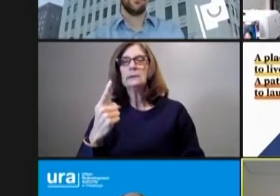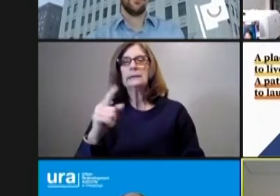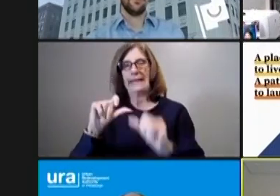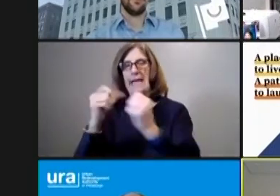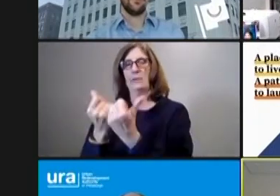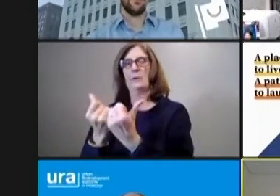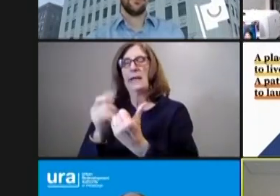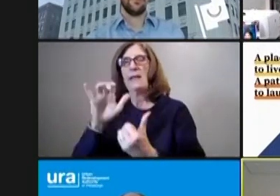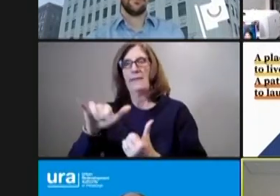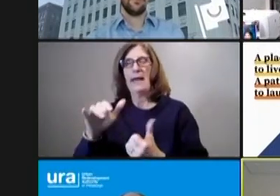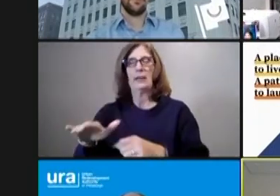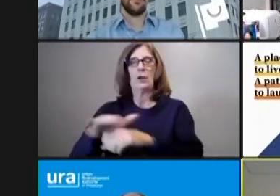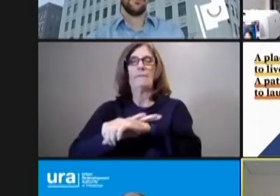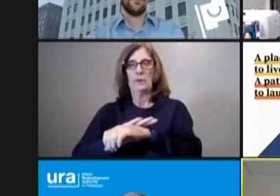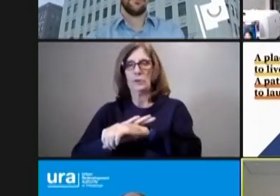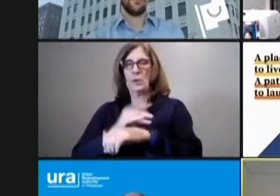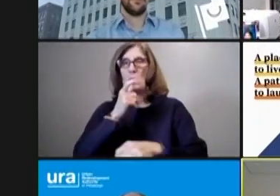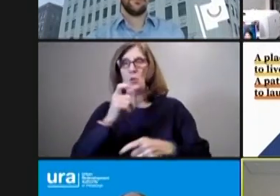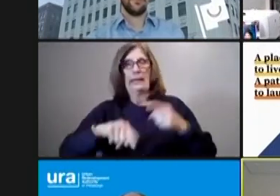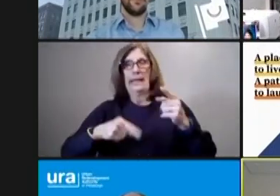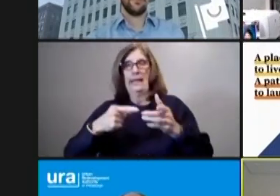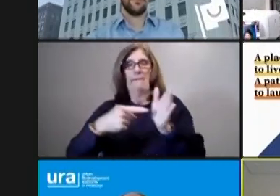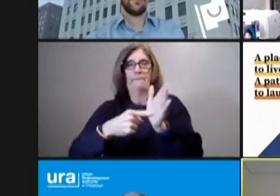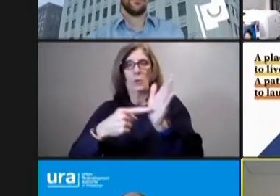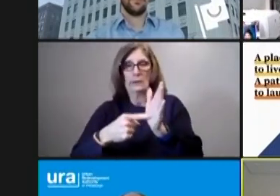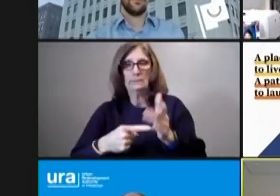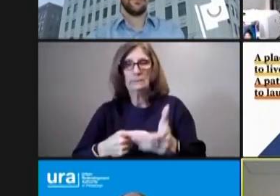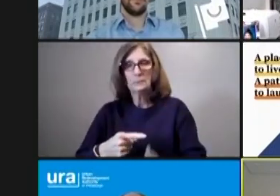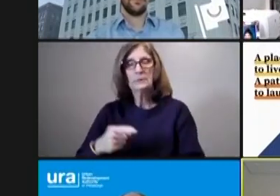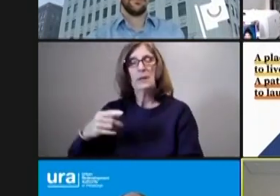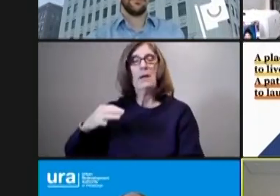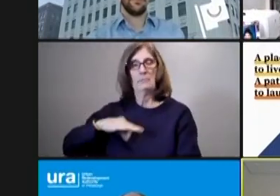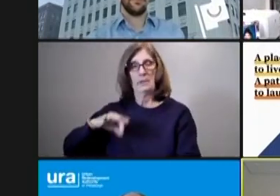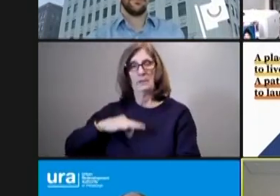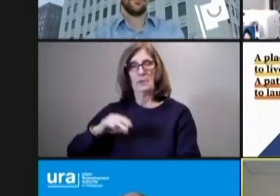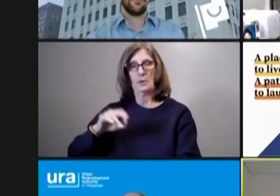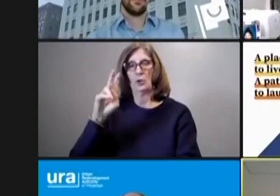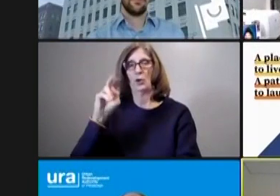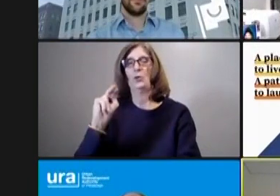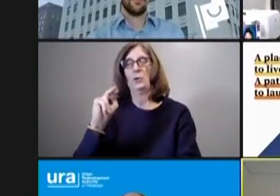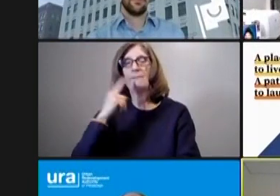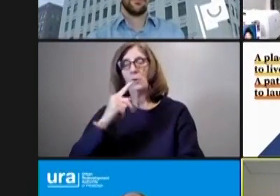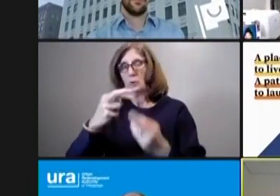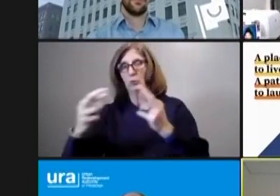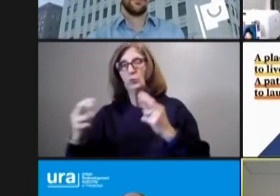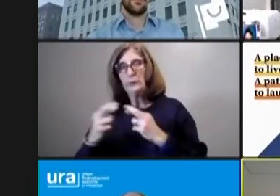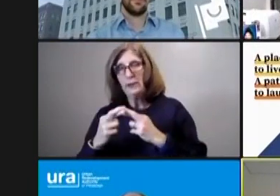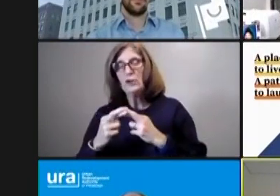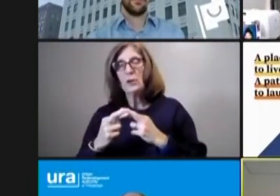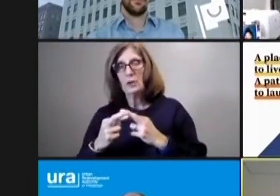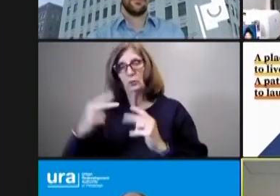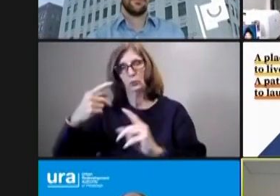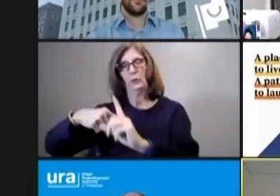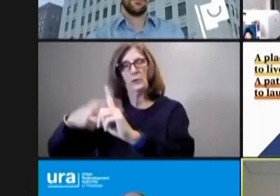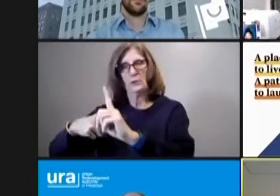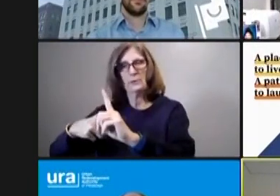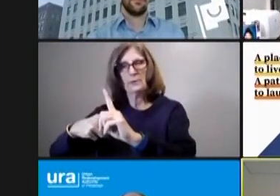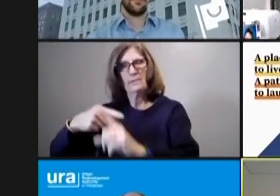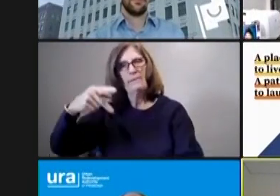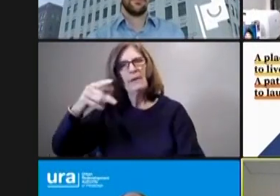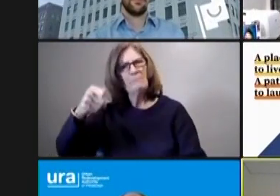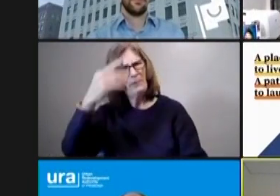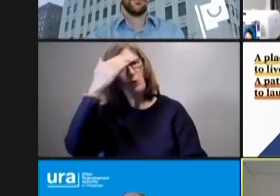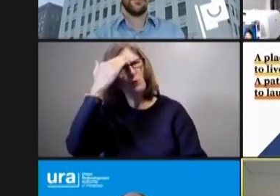low-income tenants who cannot afford it, and that's the Pittsburgh Union for Regional Renters, or PUR, which is a group some of you may be familiar